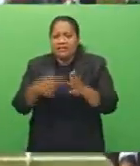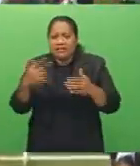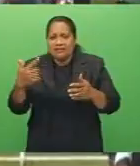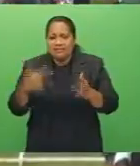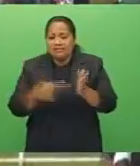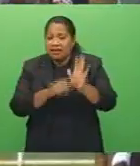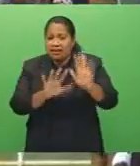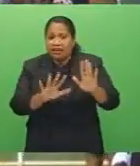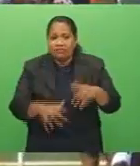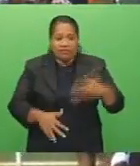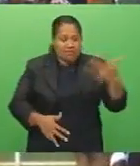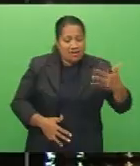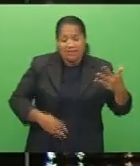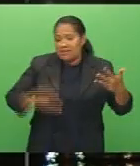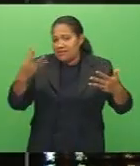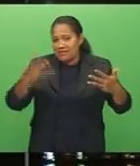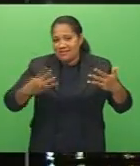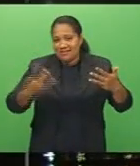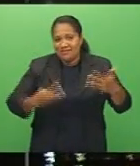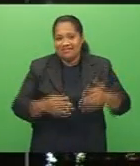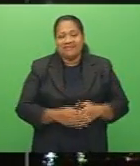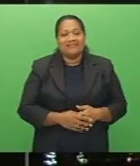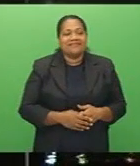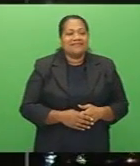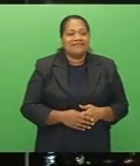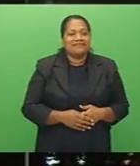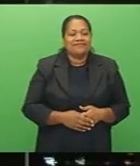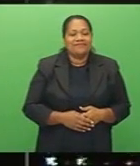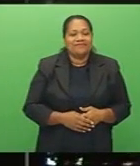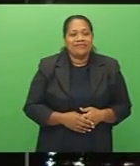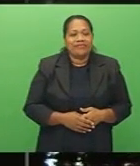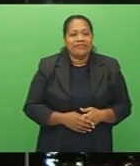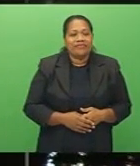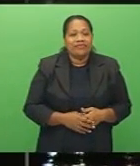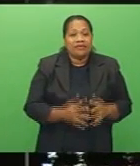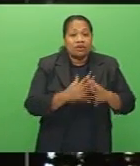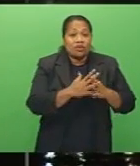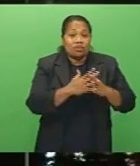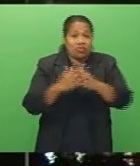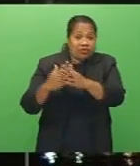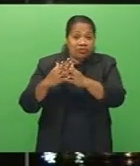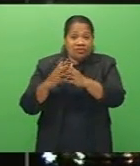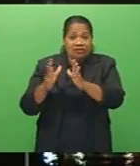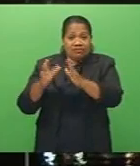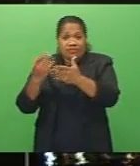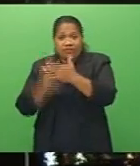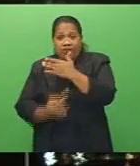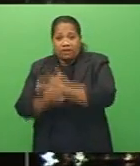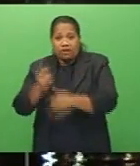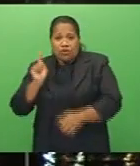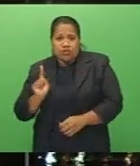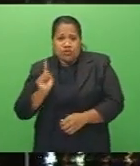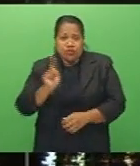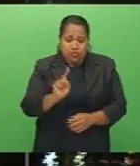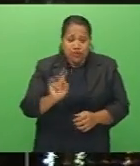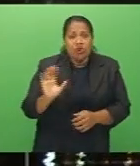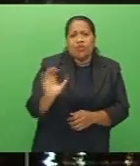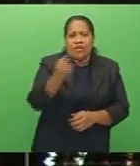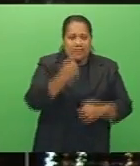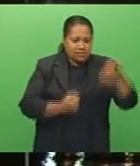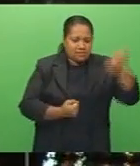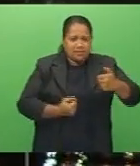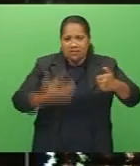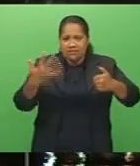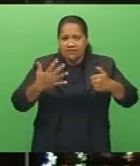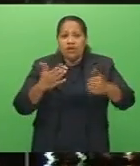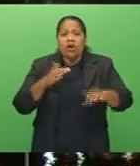Rakautonga, FBC Sports. The Western Force came from behind to snatch a 16-15 win over the Melbourne